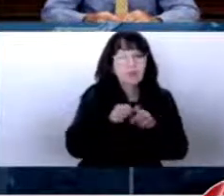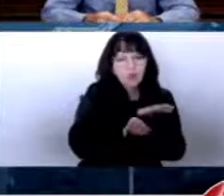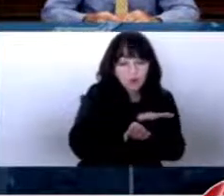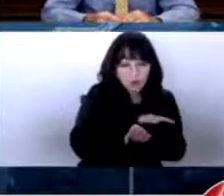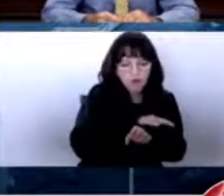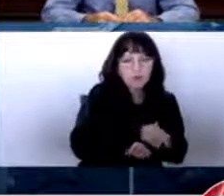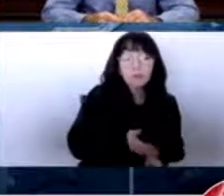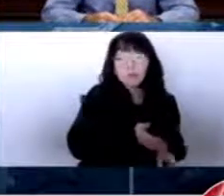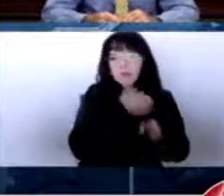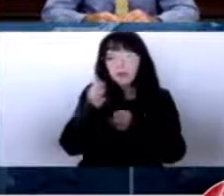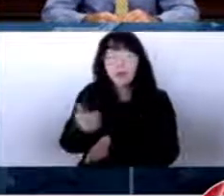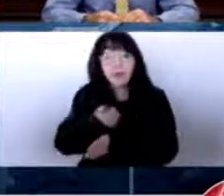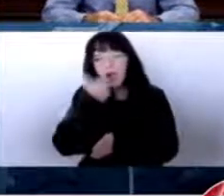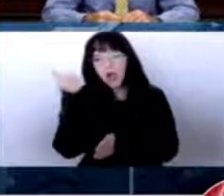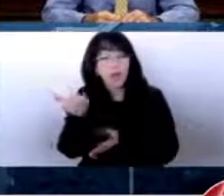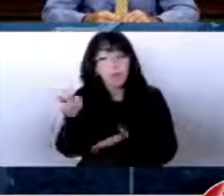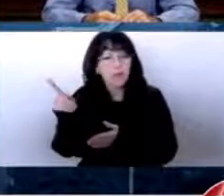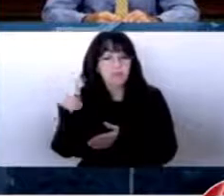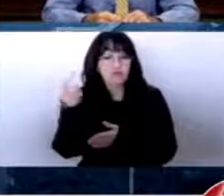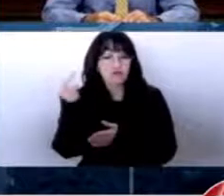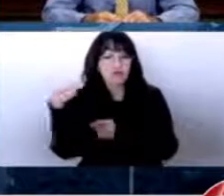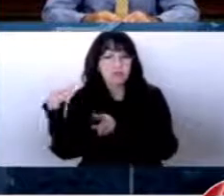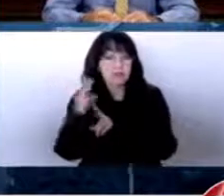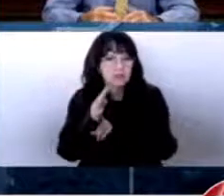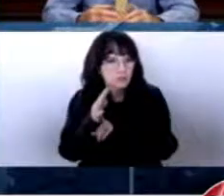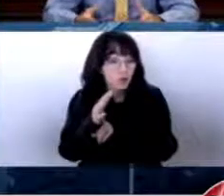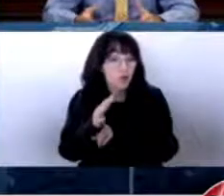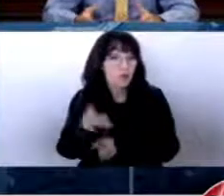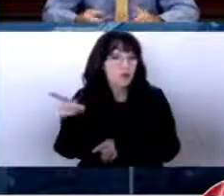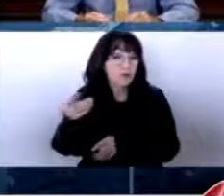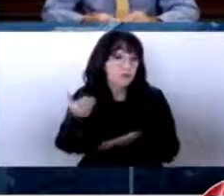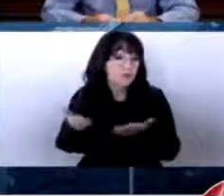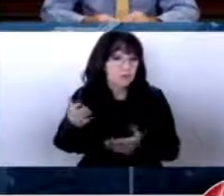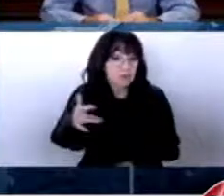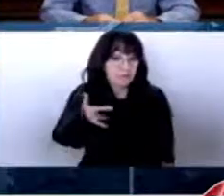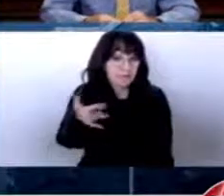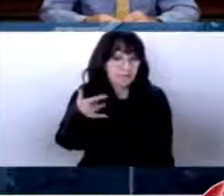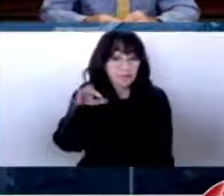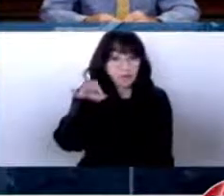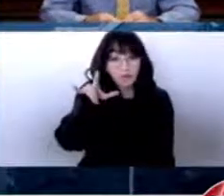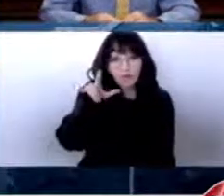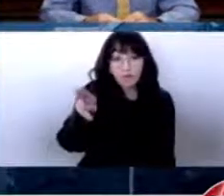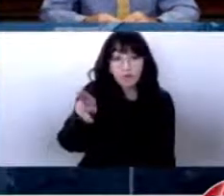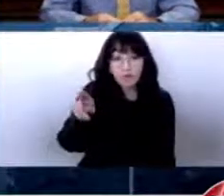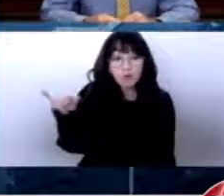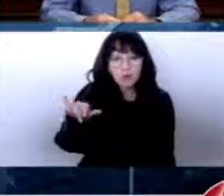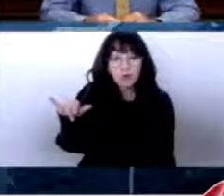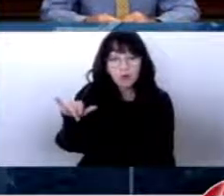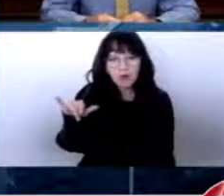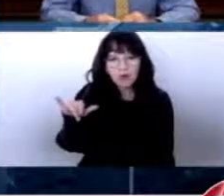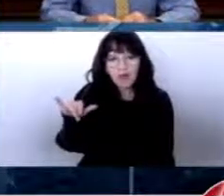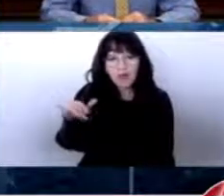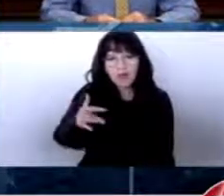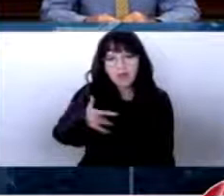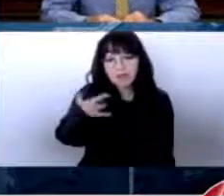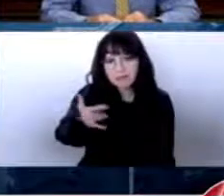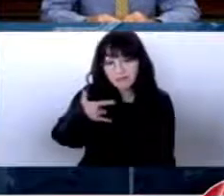with COVID, or maybe they are having flu-like symptoms, which is the flu, and not COVID. And so